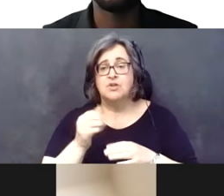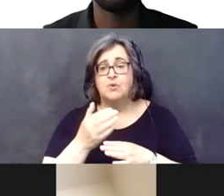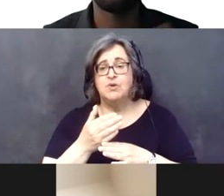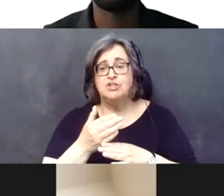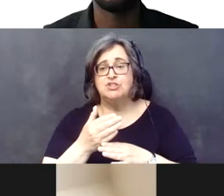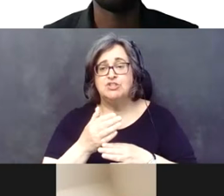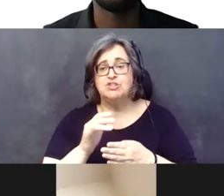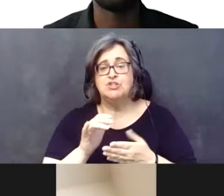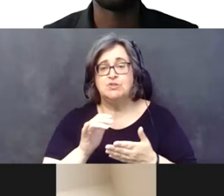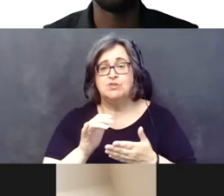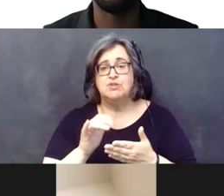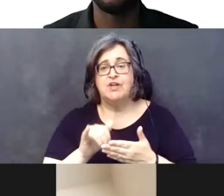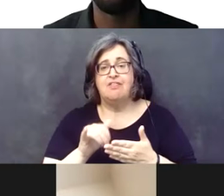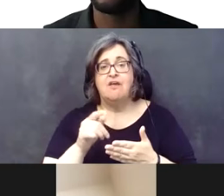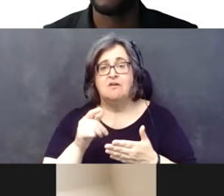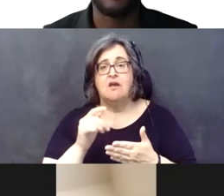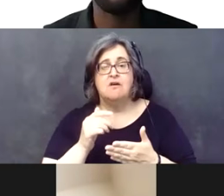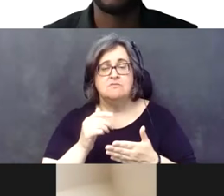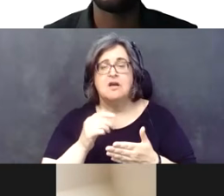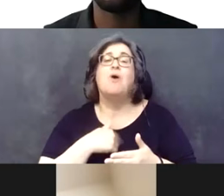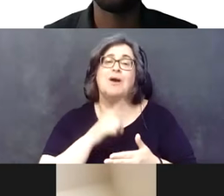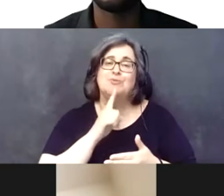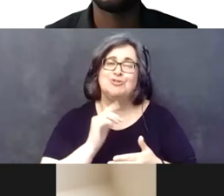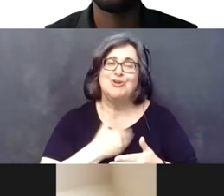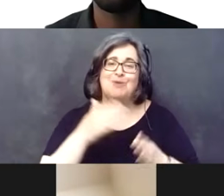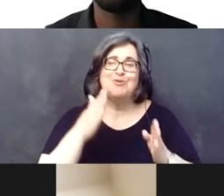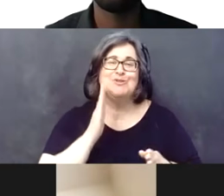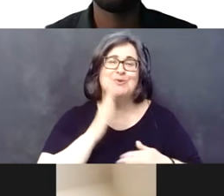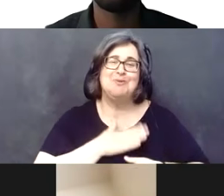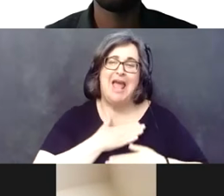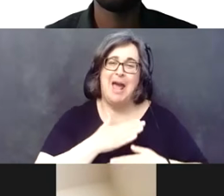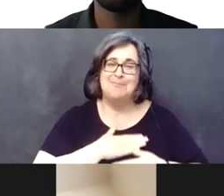our presenters will be more than happy to answer your questions.